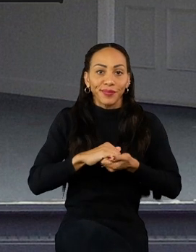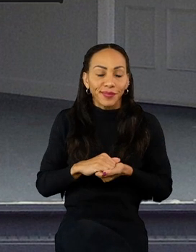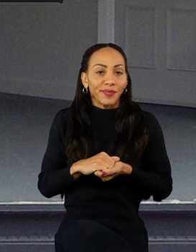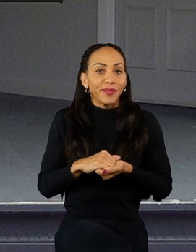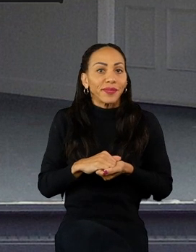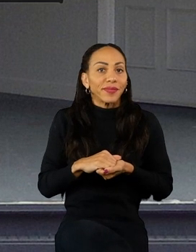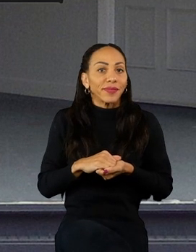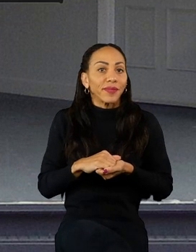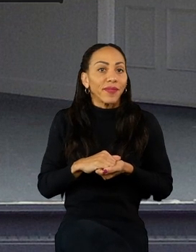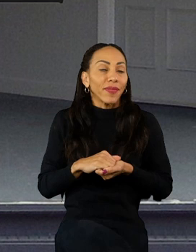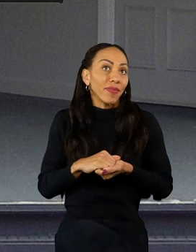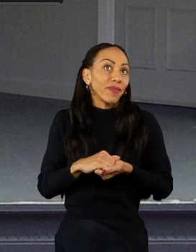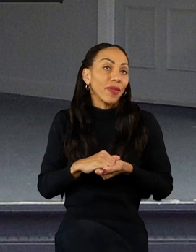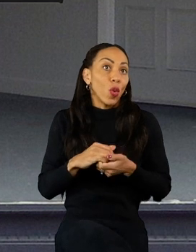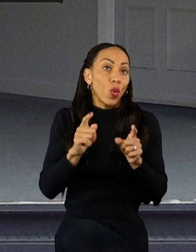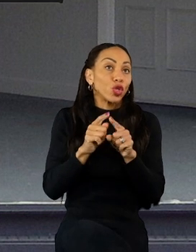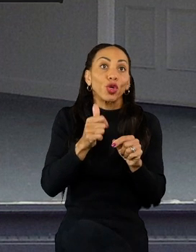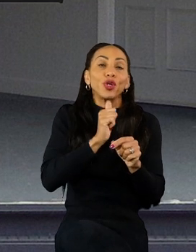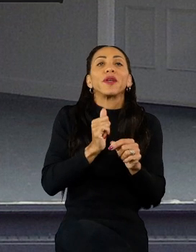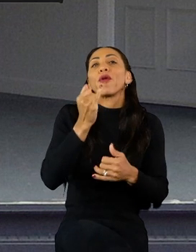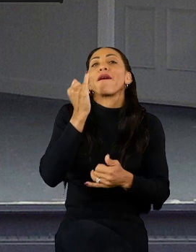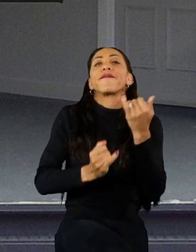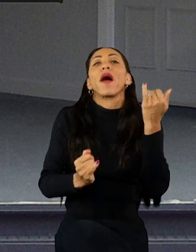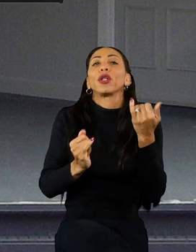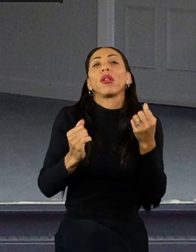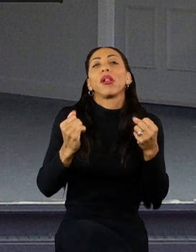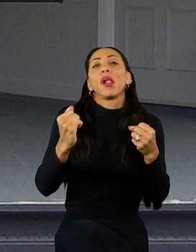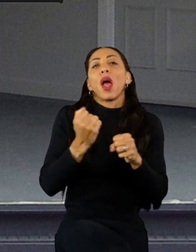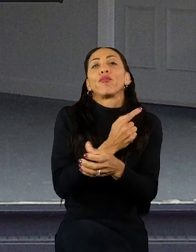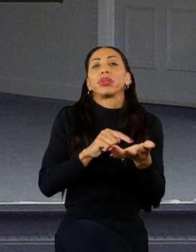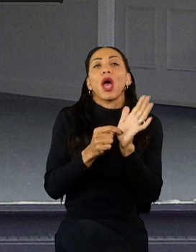As our current thinking on it, I mean, that might change